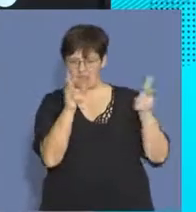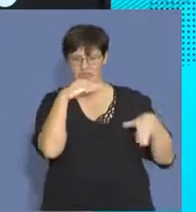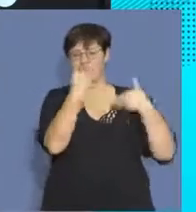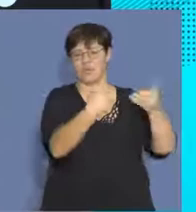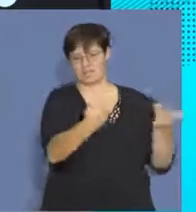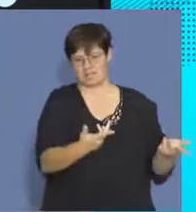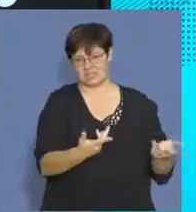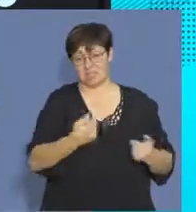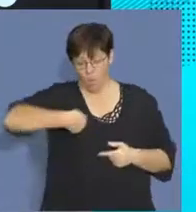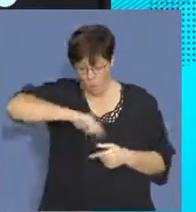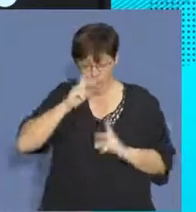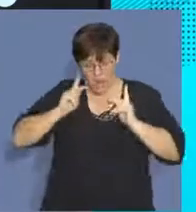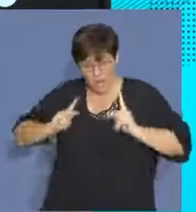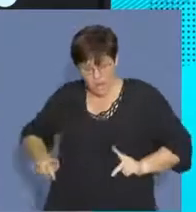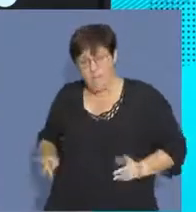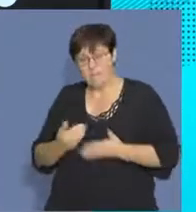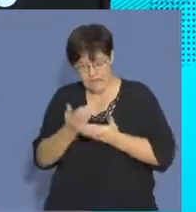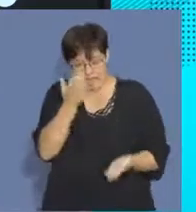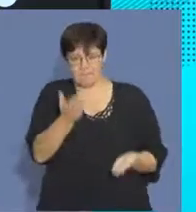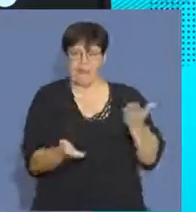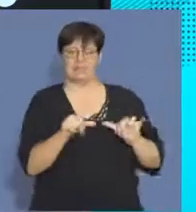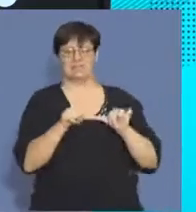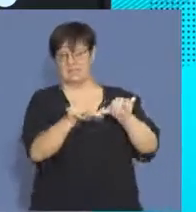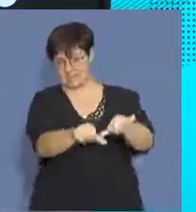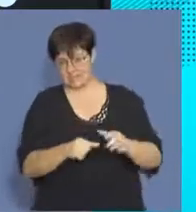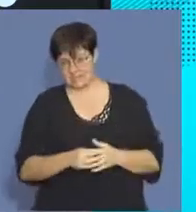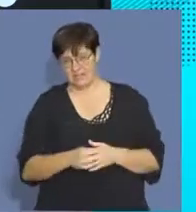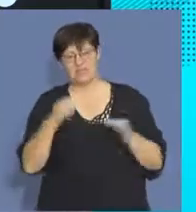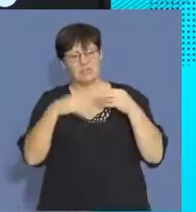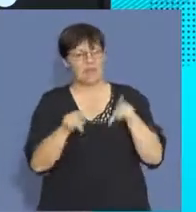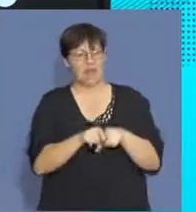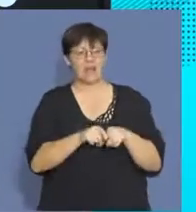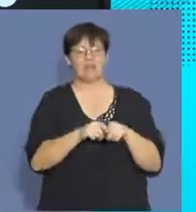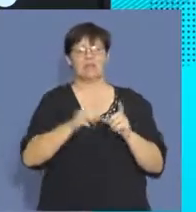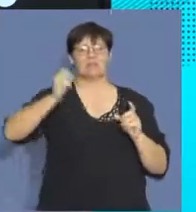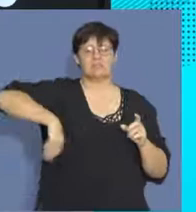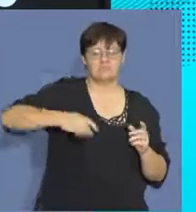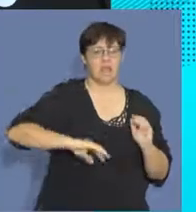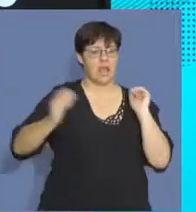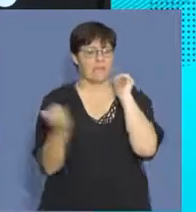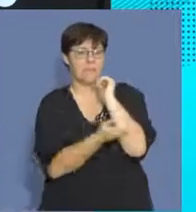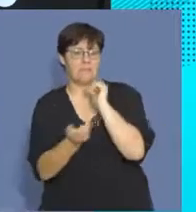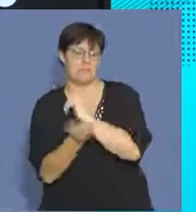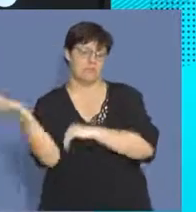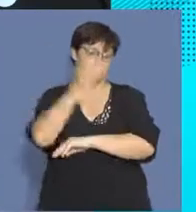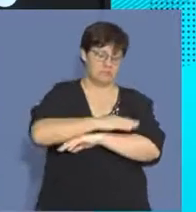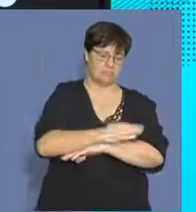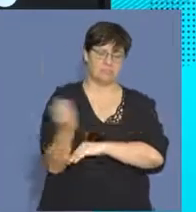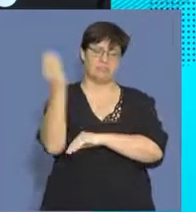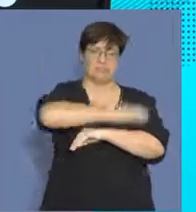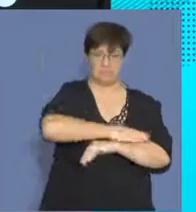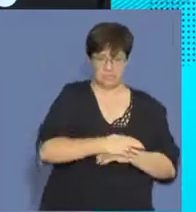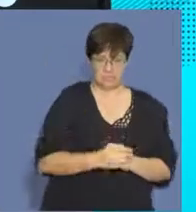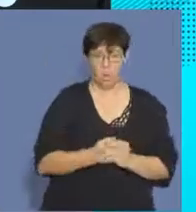and we need to strive to be able to maintain a balance of these. Simple things like reducing deforestation or reducing the use of